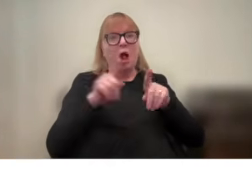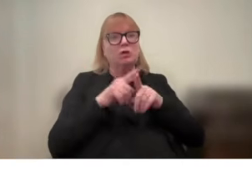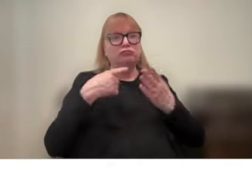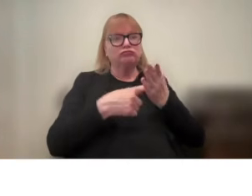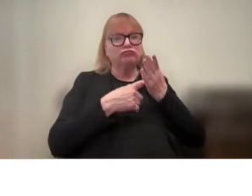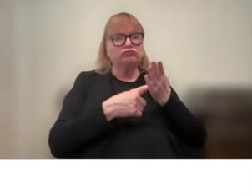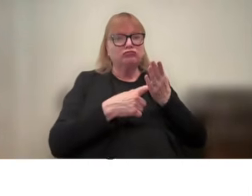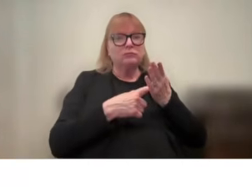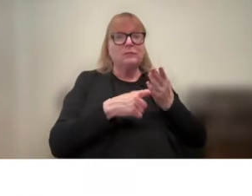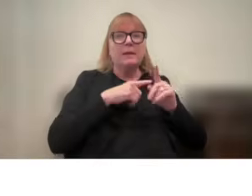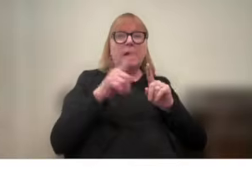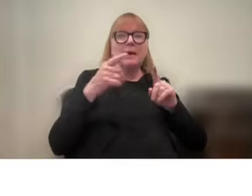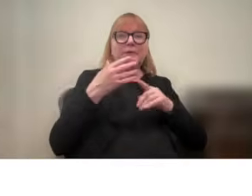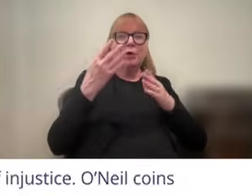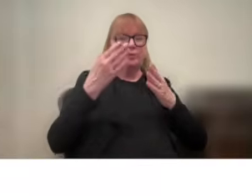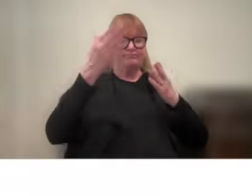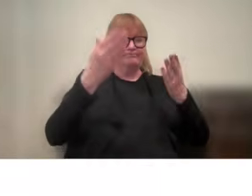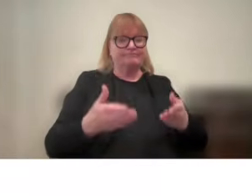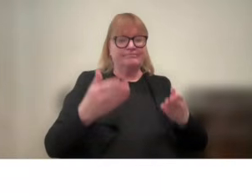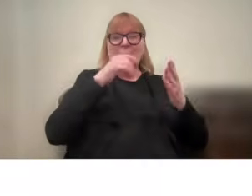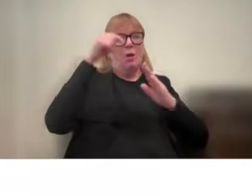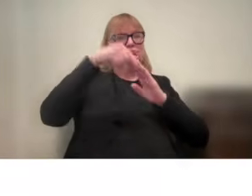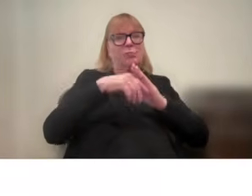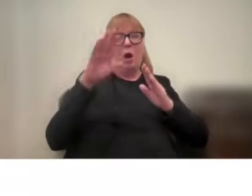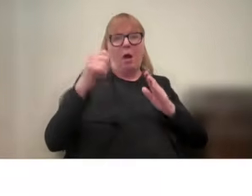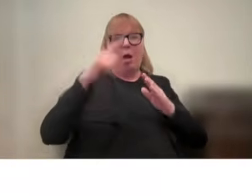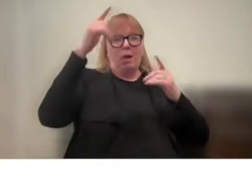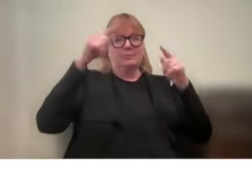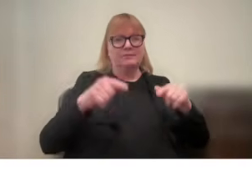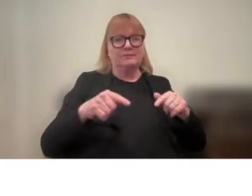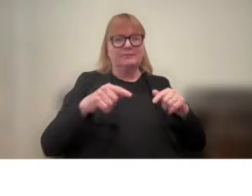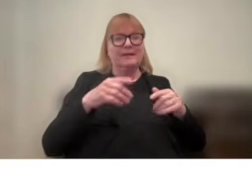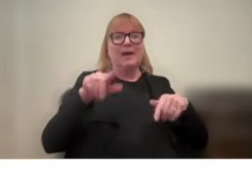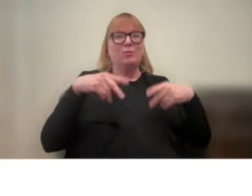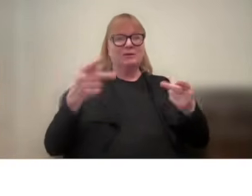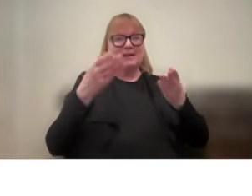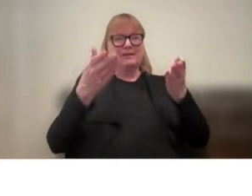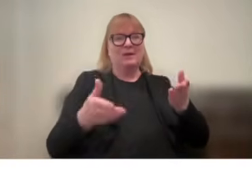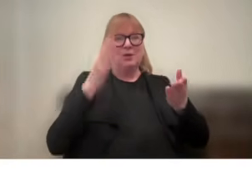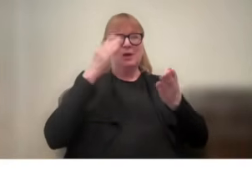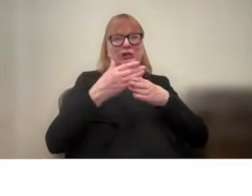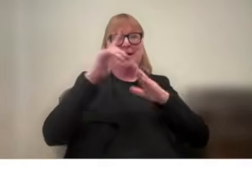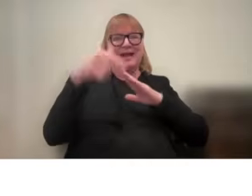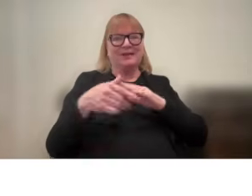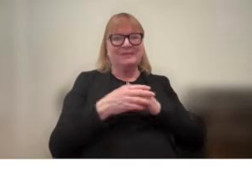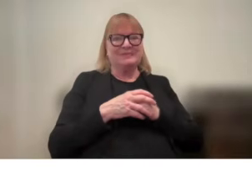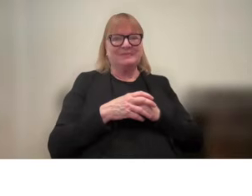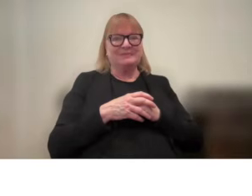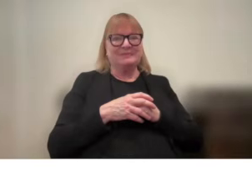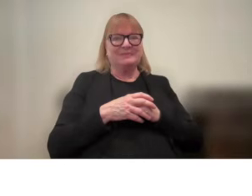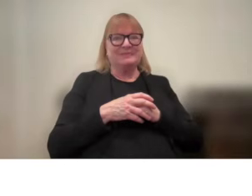about. But there's quite a few here. I will not get into all of them, but they're in the presentation that will be shared later.